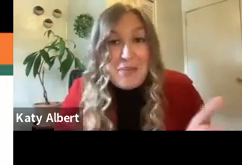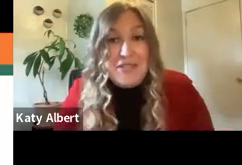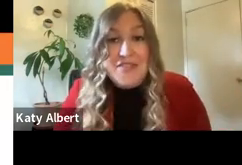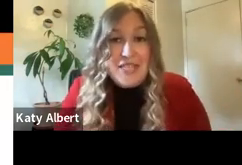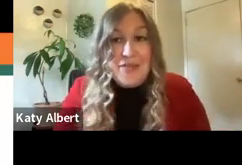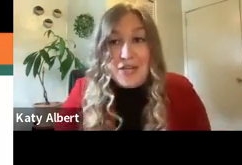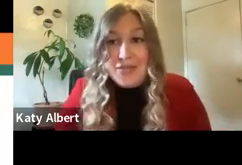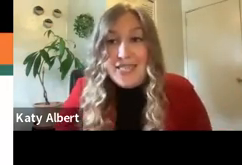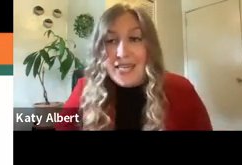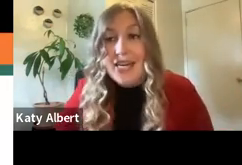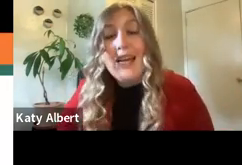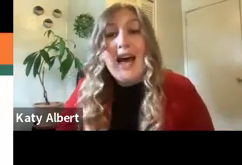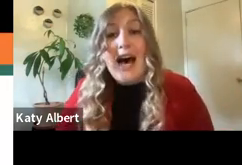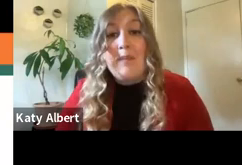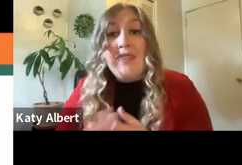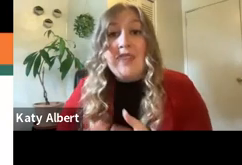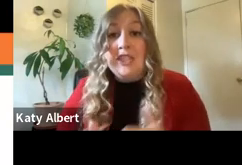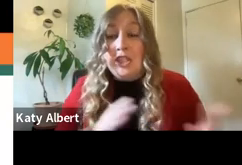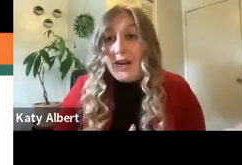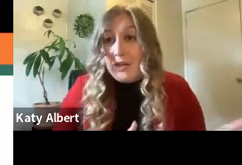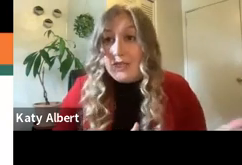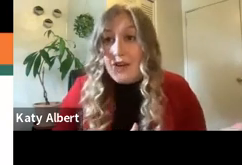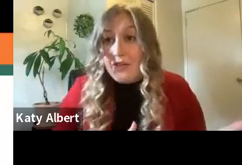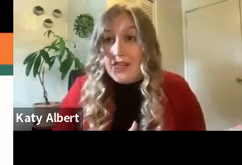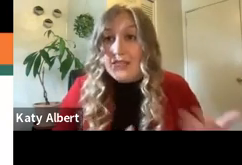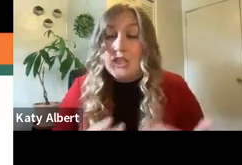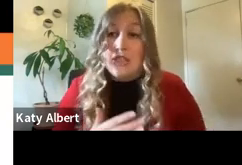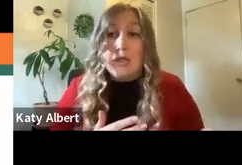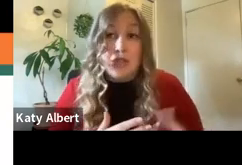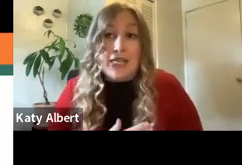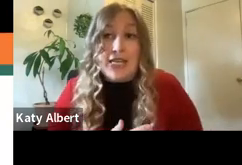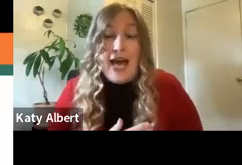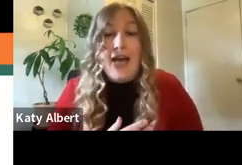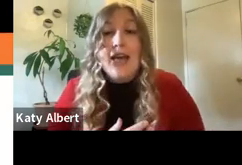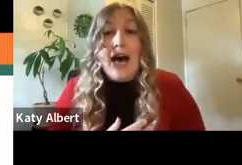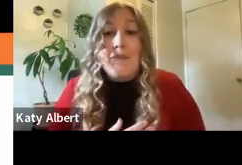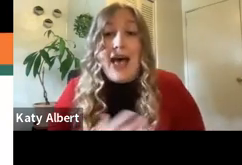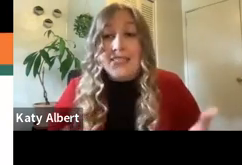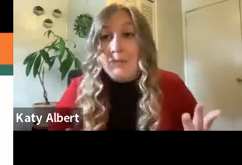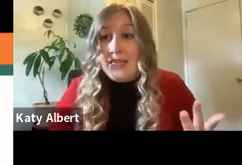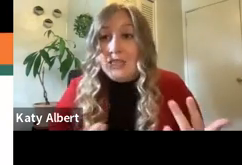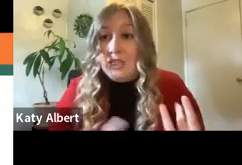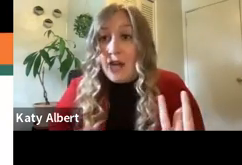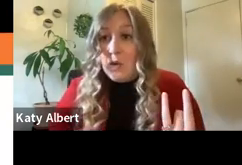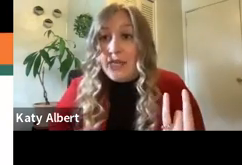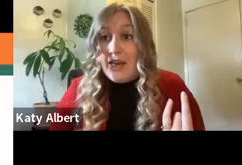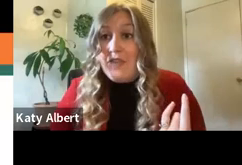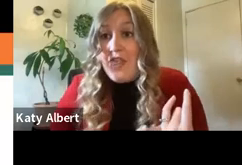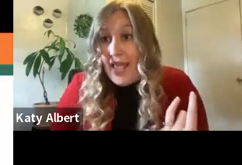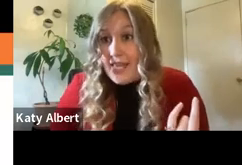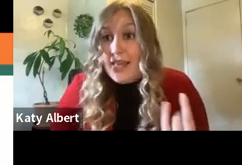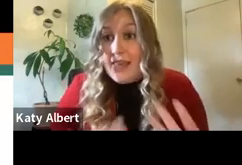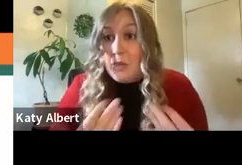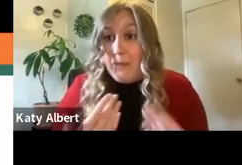the examples of some of those here, and then share those selfies to social media as a means not only